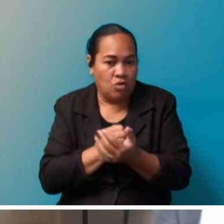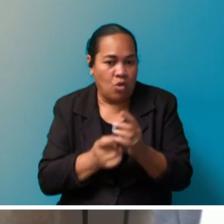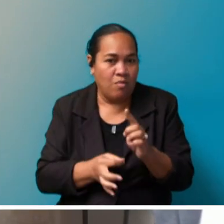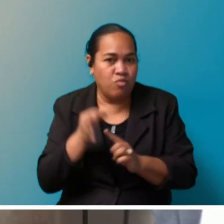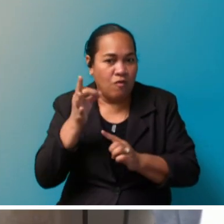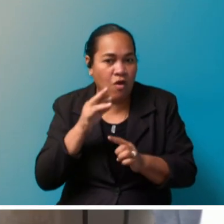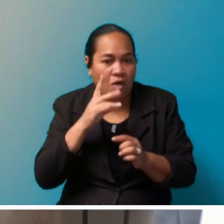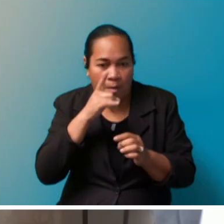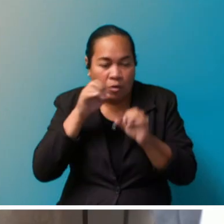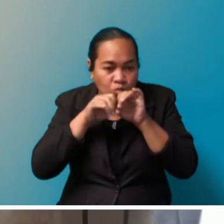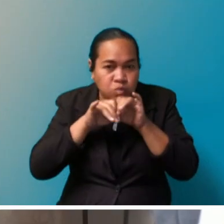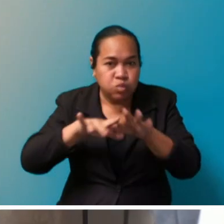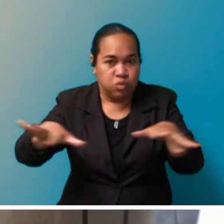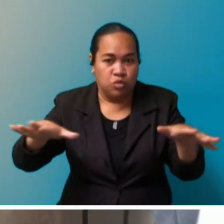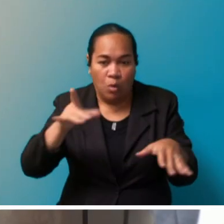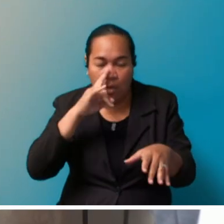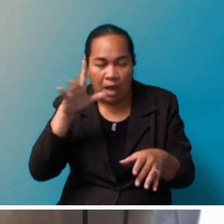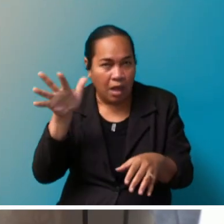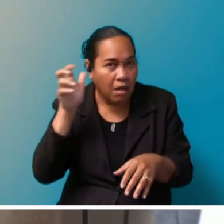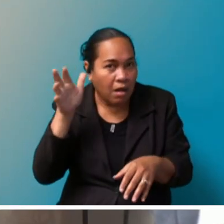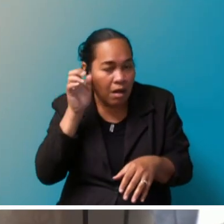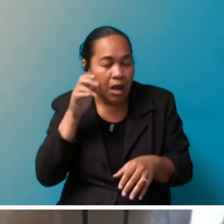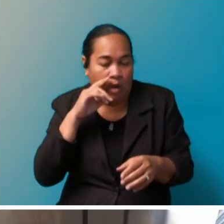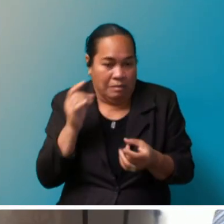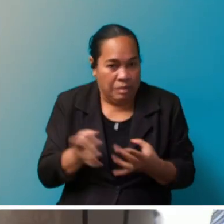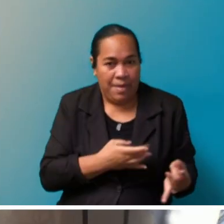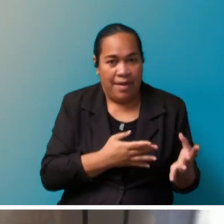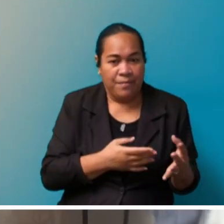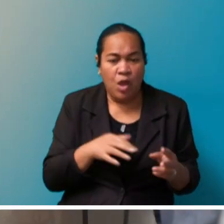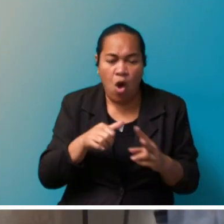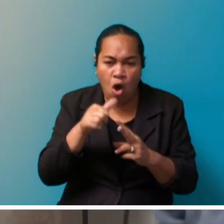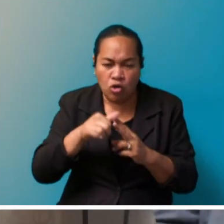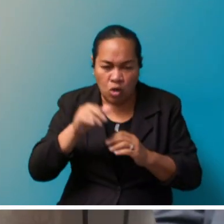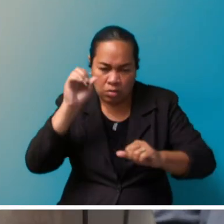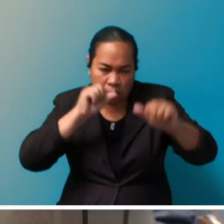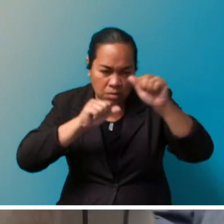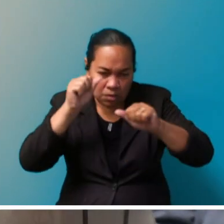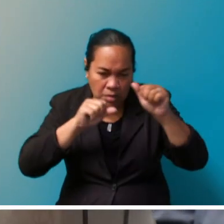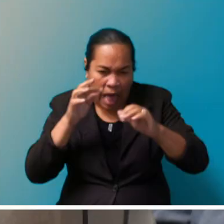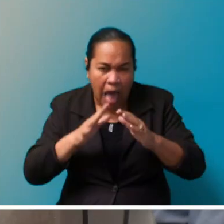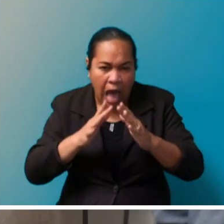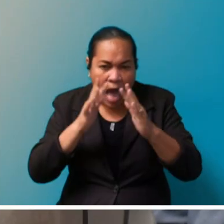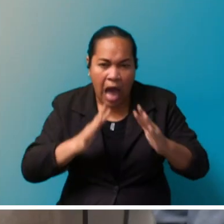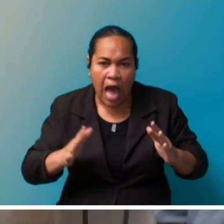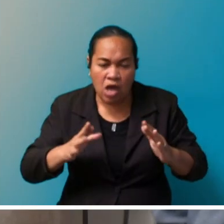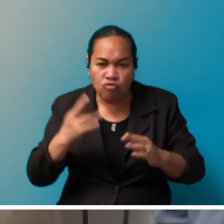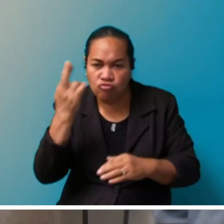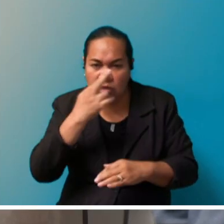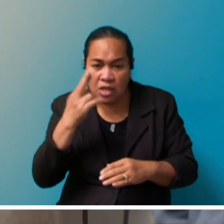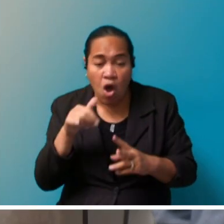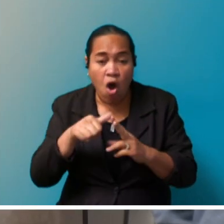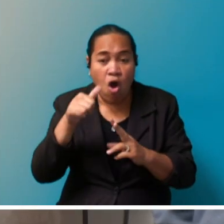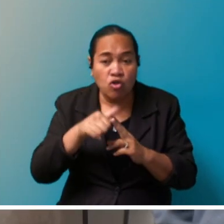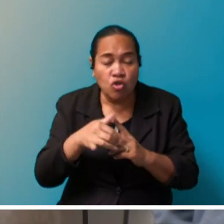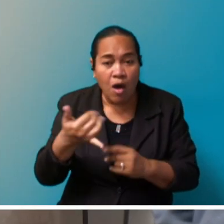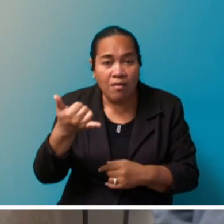enhance multi-hazard risk assessments, enabling better modeling of high-risk zones, and explore the development of a mobile phone application